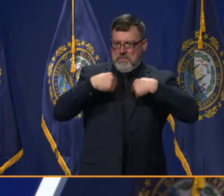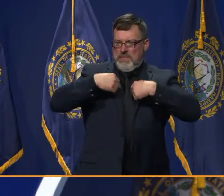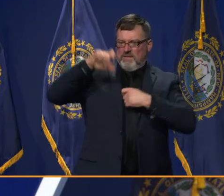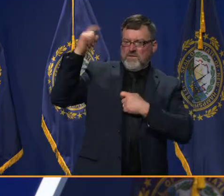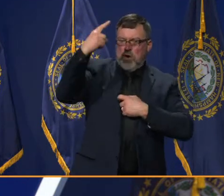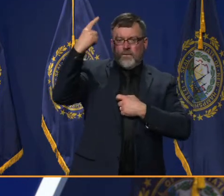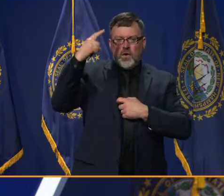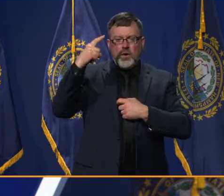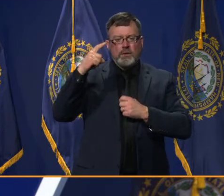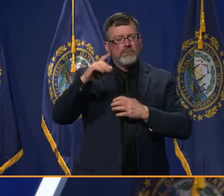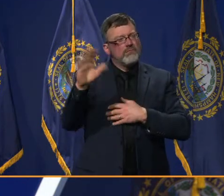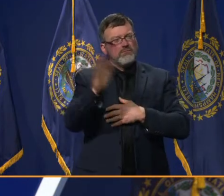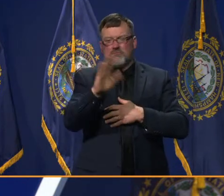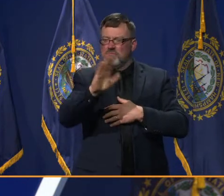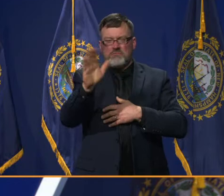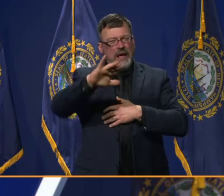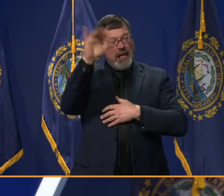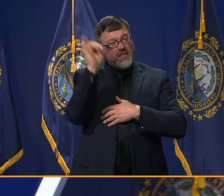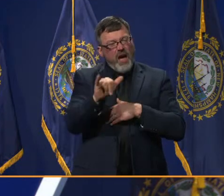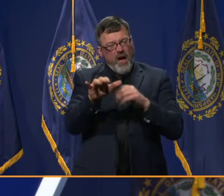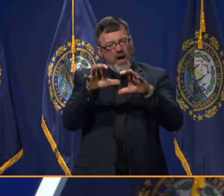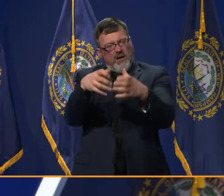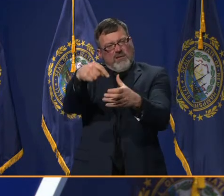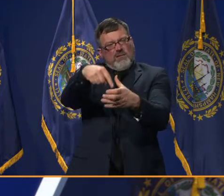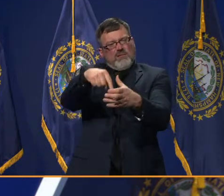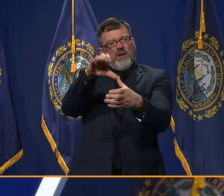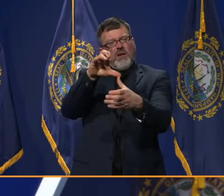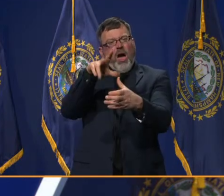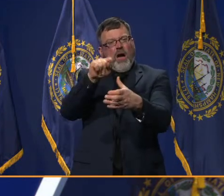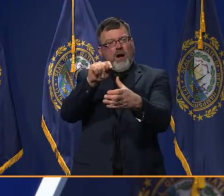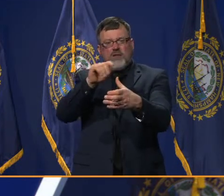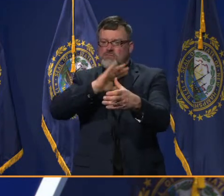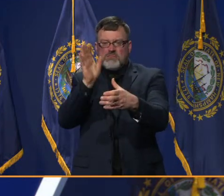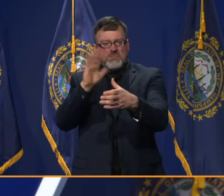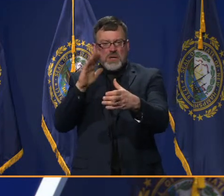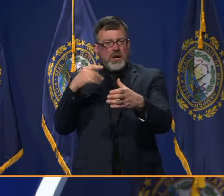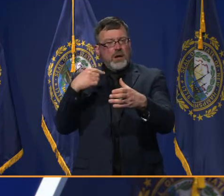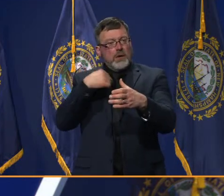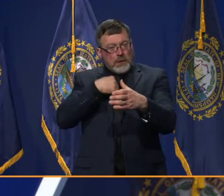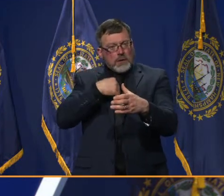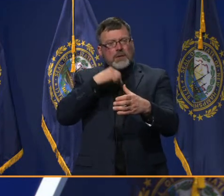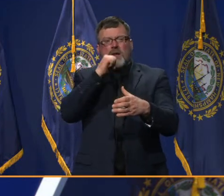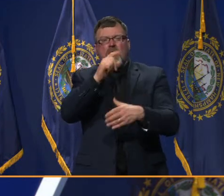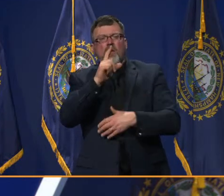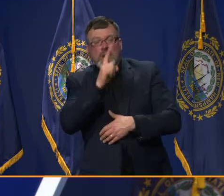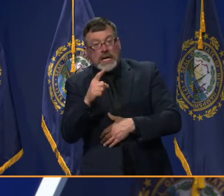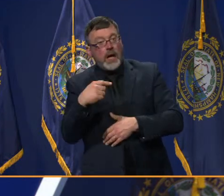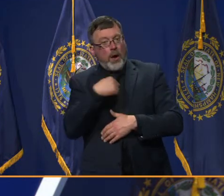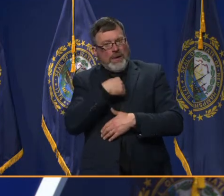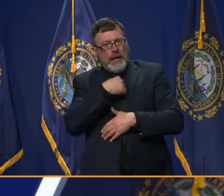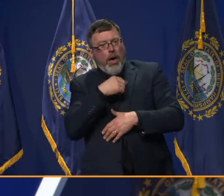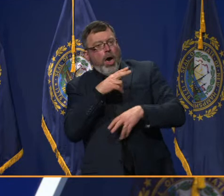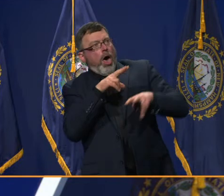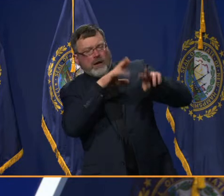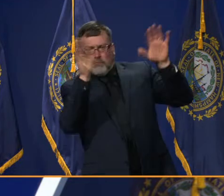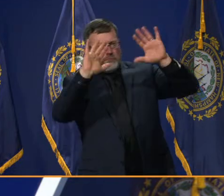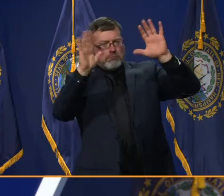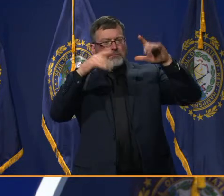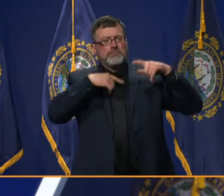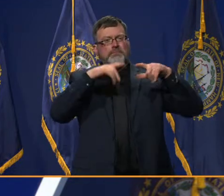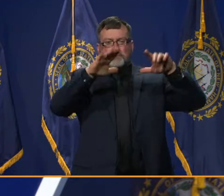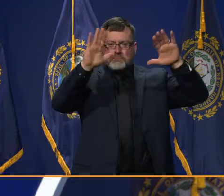a function of the cult-like status that we give them, but it isn't real. Let's remember, we are elected